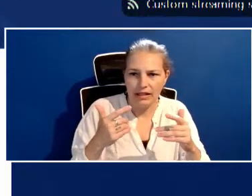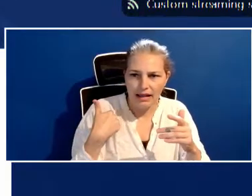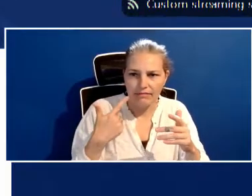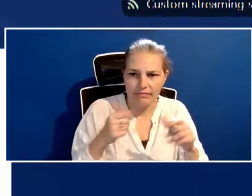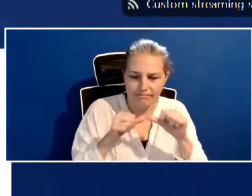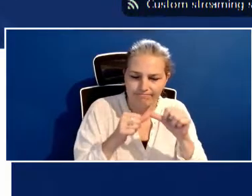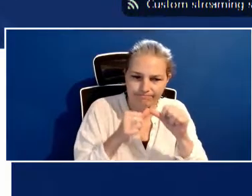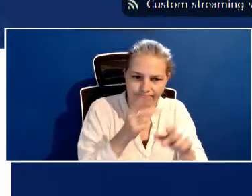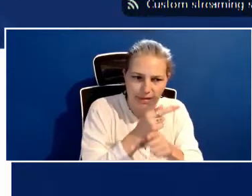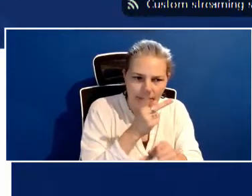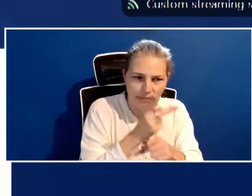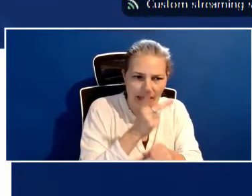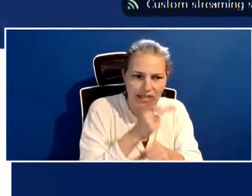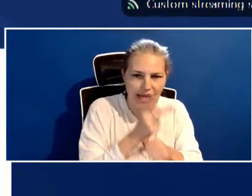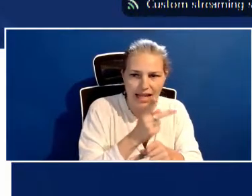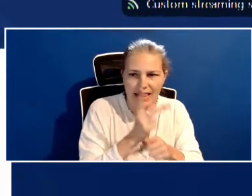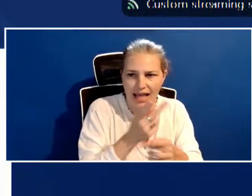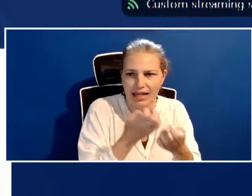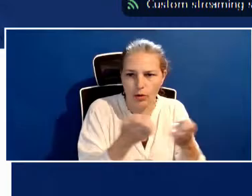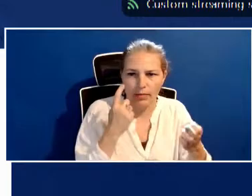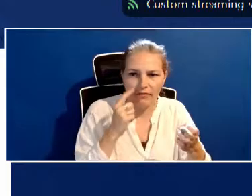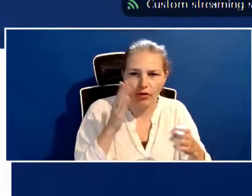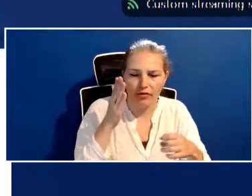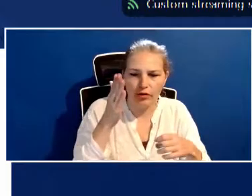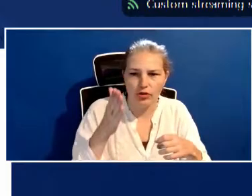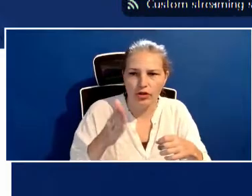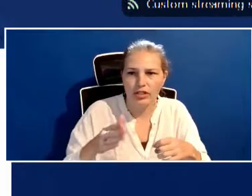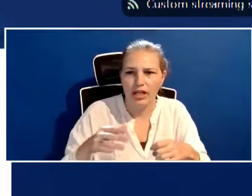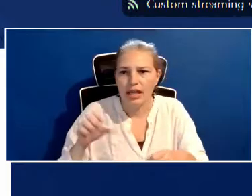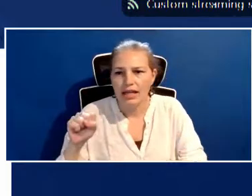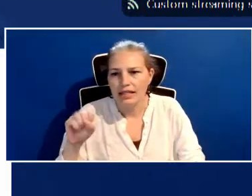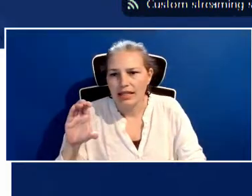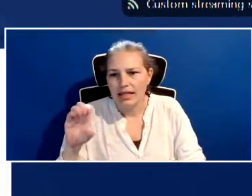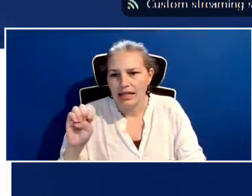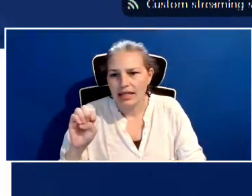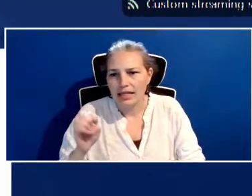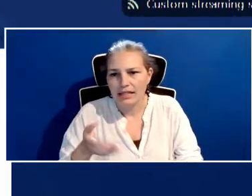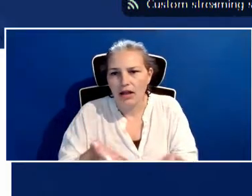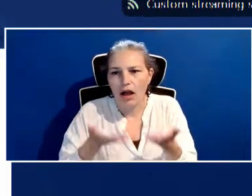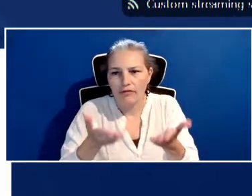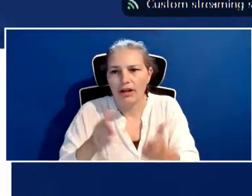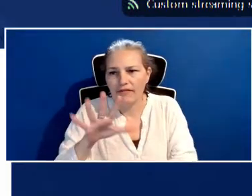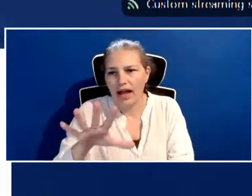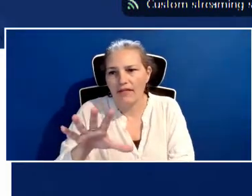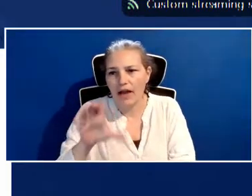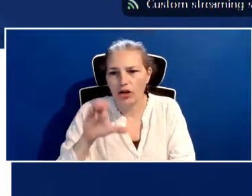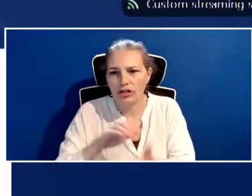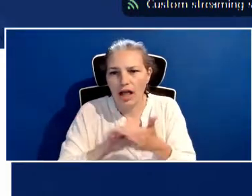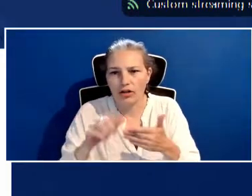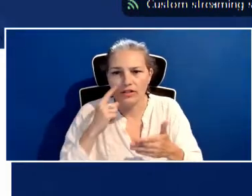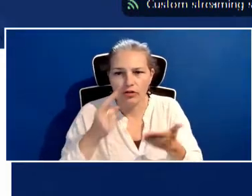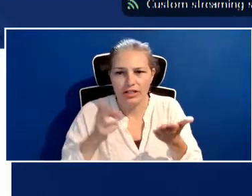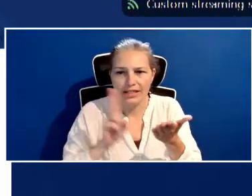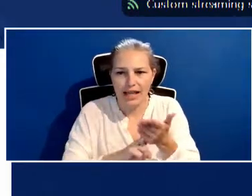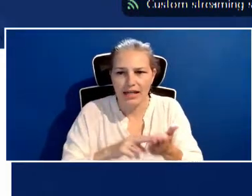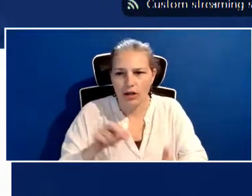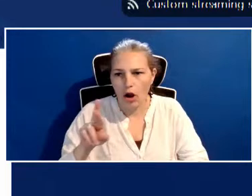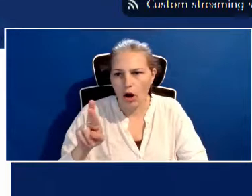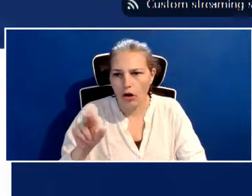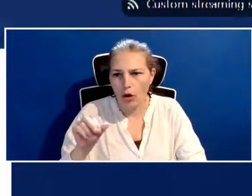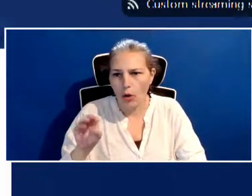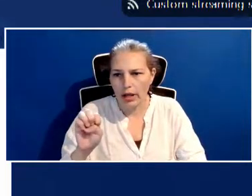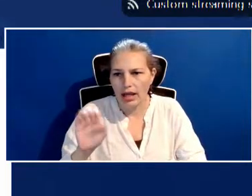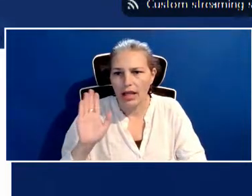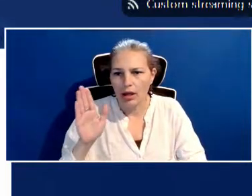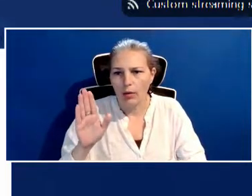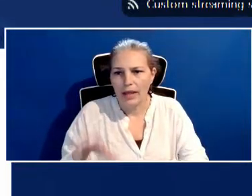for the future. SCE is offering $500 for signing the ROE. There will also be additional compensation